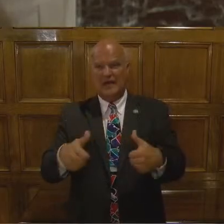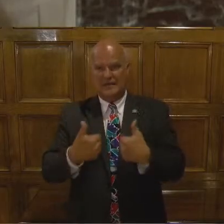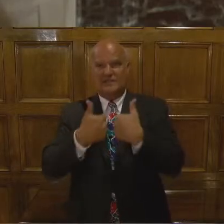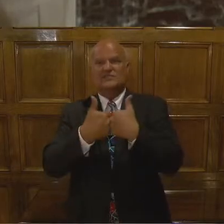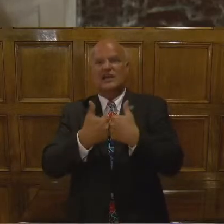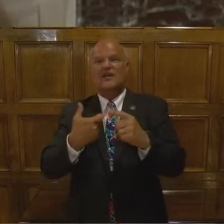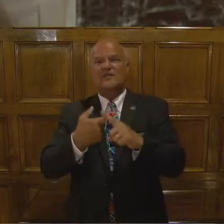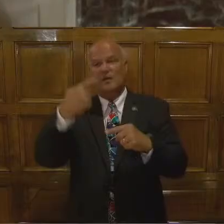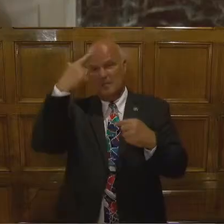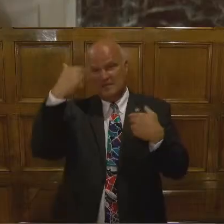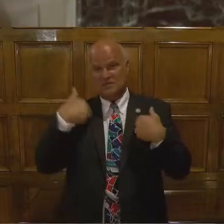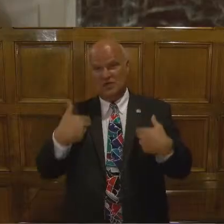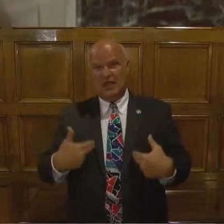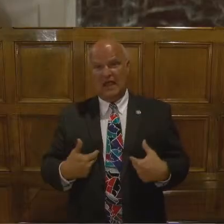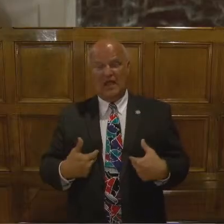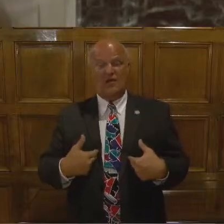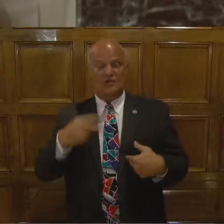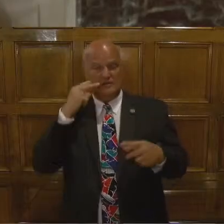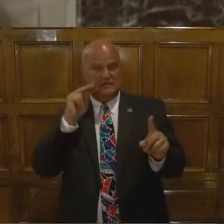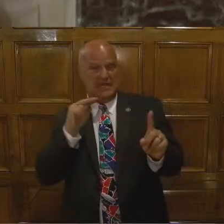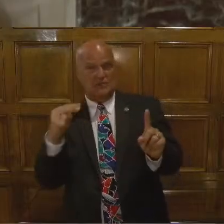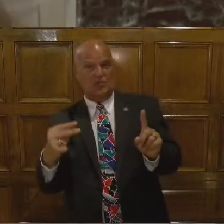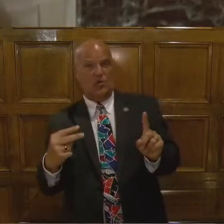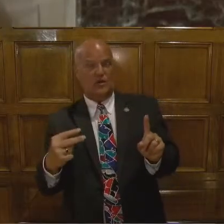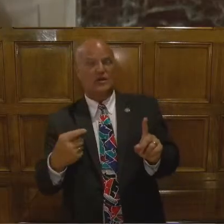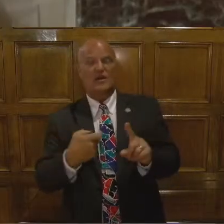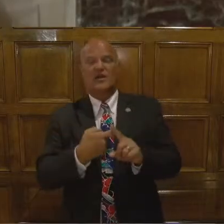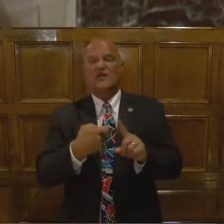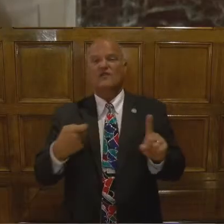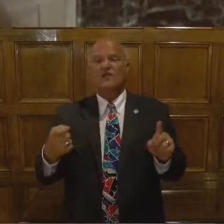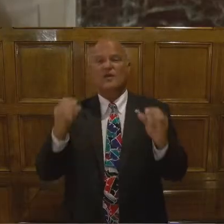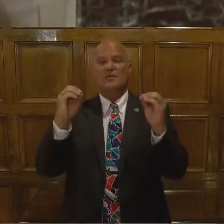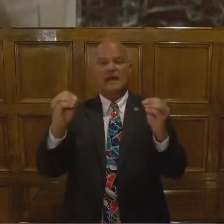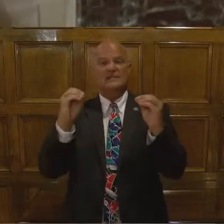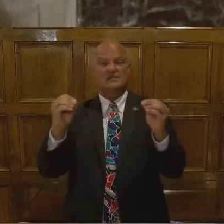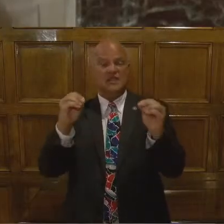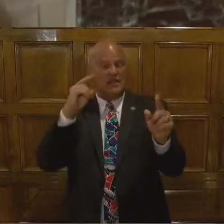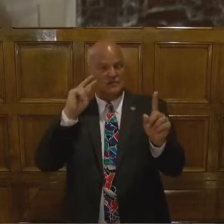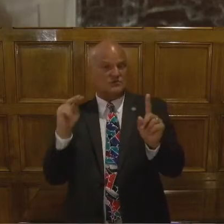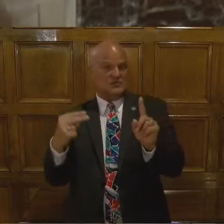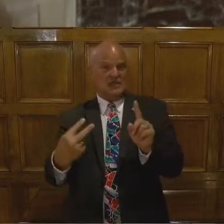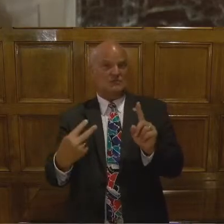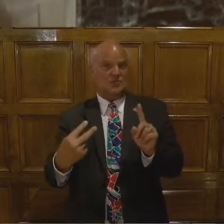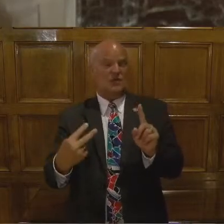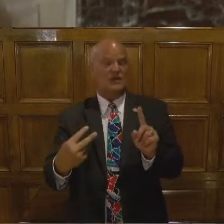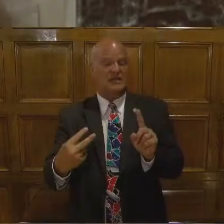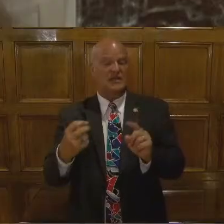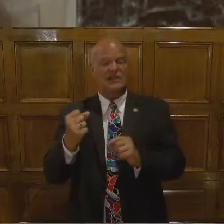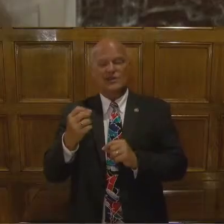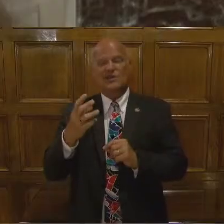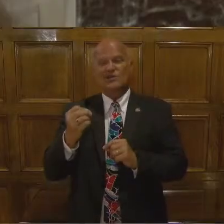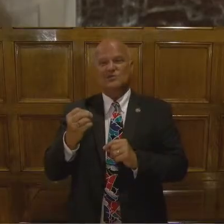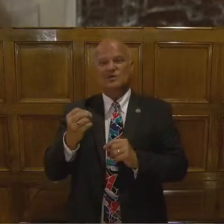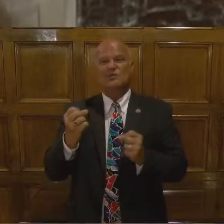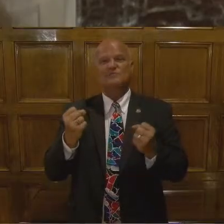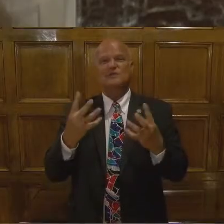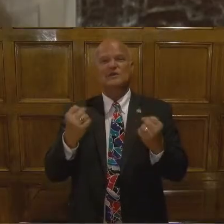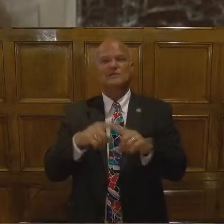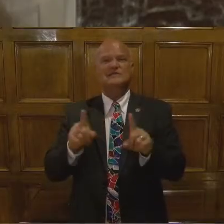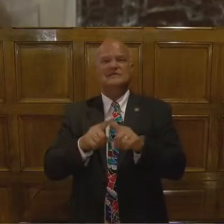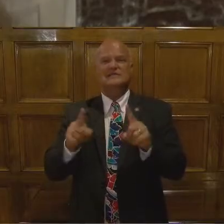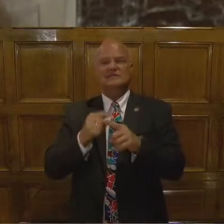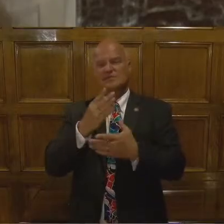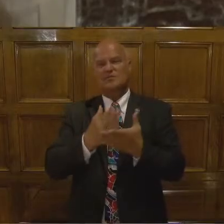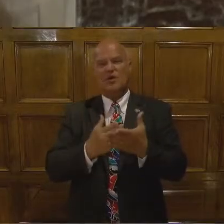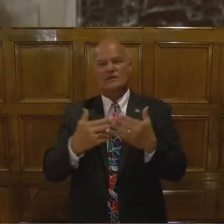challenges from a mental health standpoint, from an educational standpoint, and so there's a lot of different